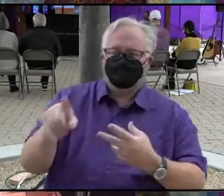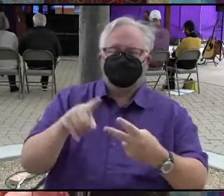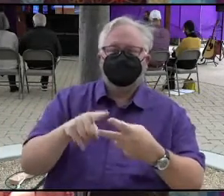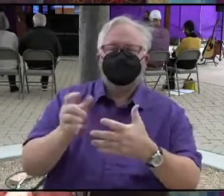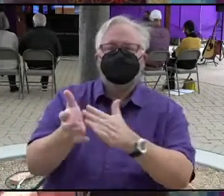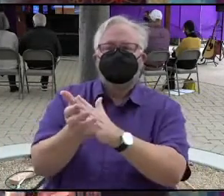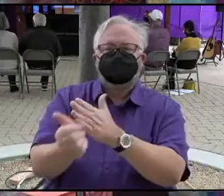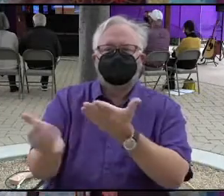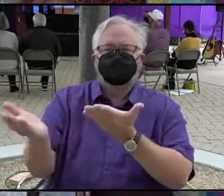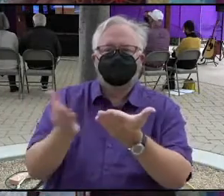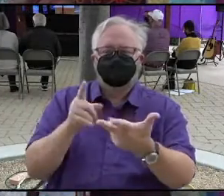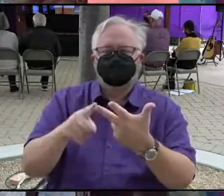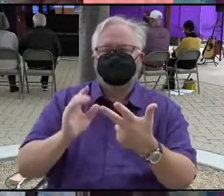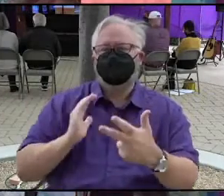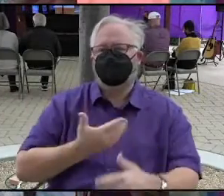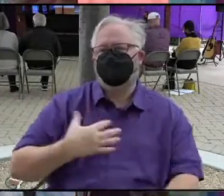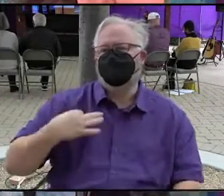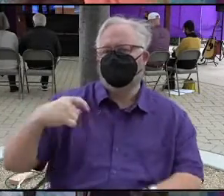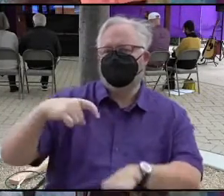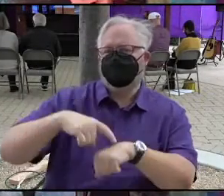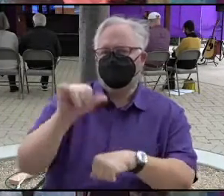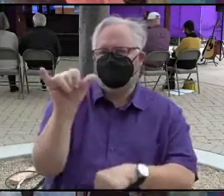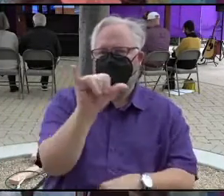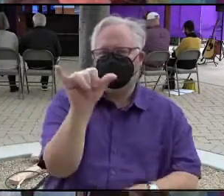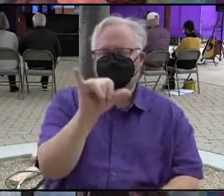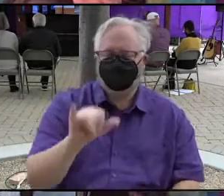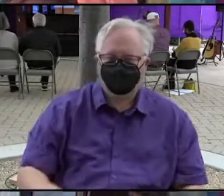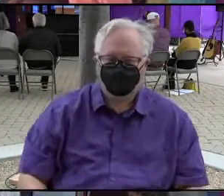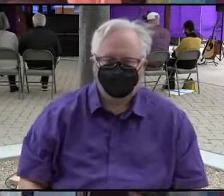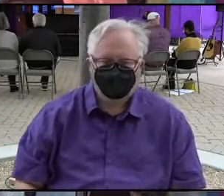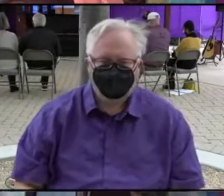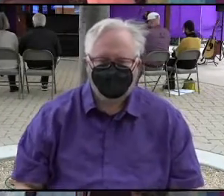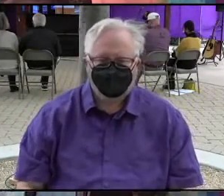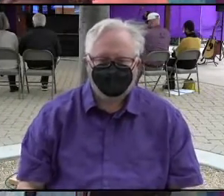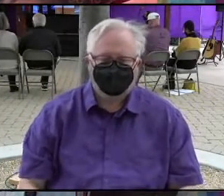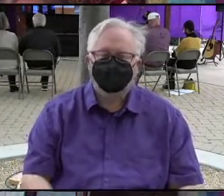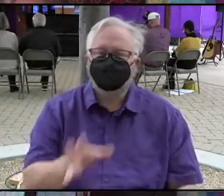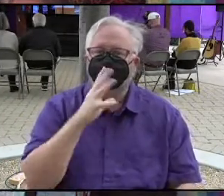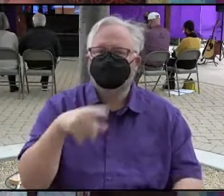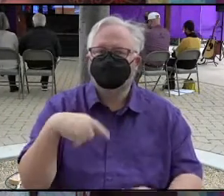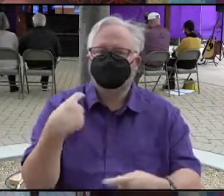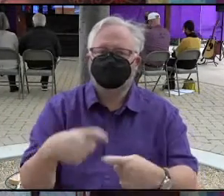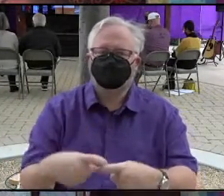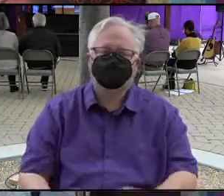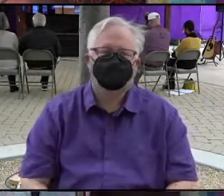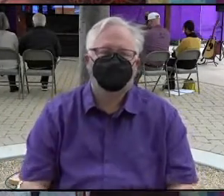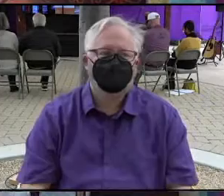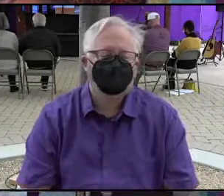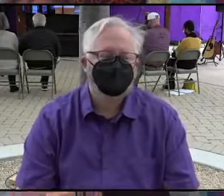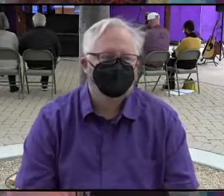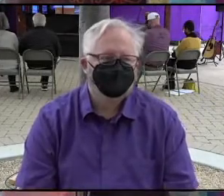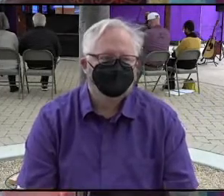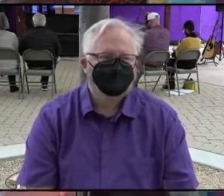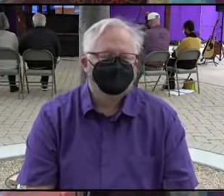services, and also through our volunteer time. Puede donar en el sitio web de nuestra iglesia,